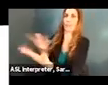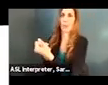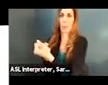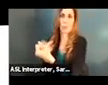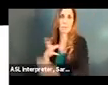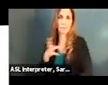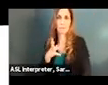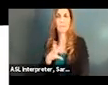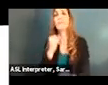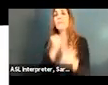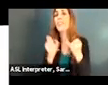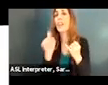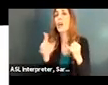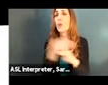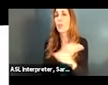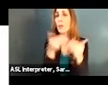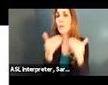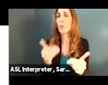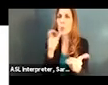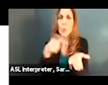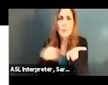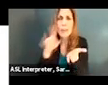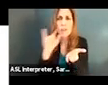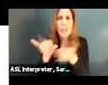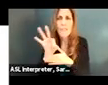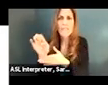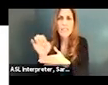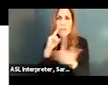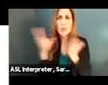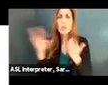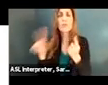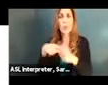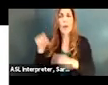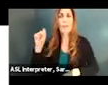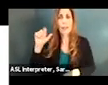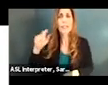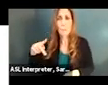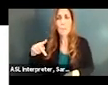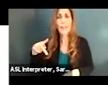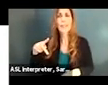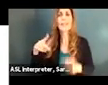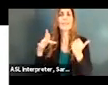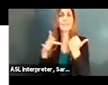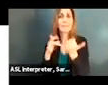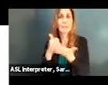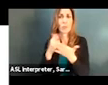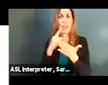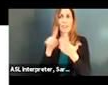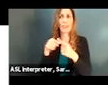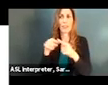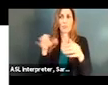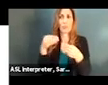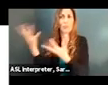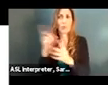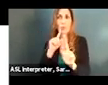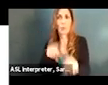the last question before we move on, who pays that fee for service when the SLP at Tekl writes the report? Someone wants to